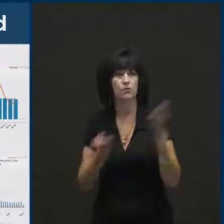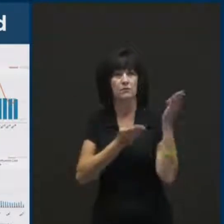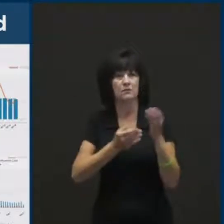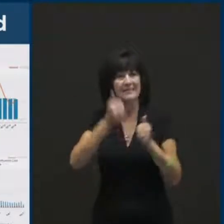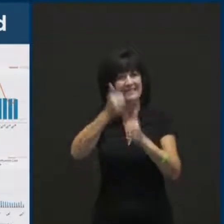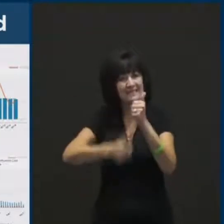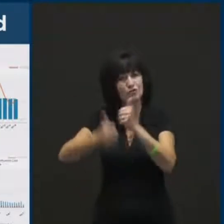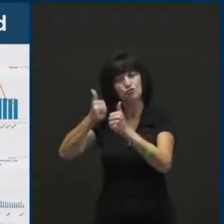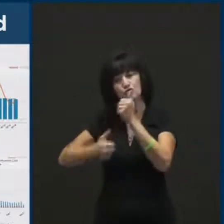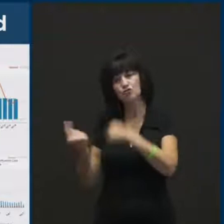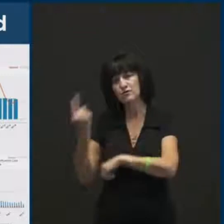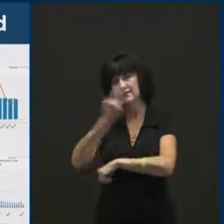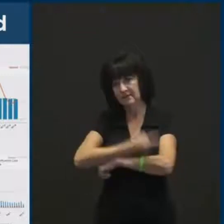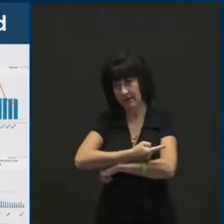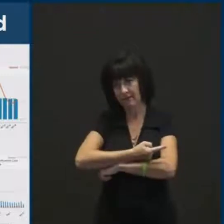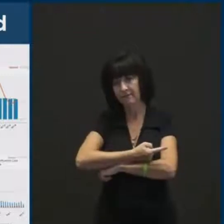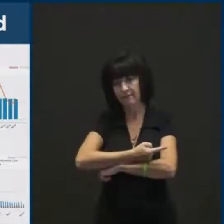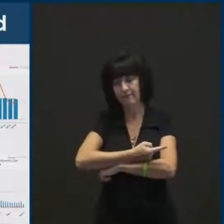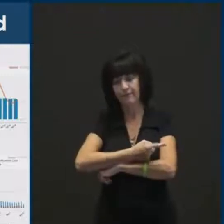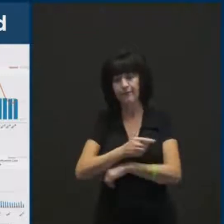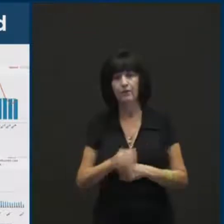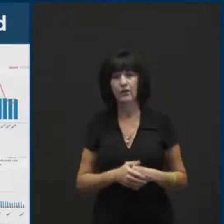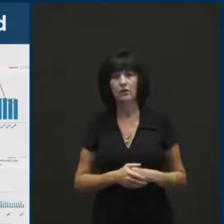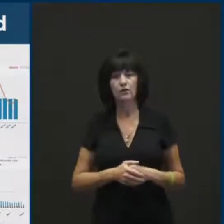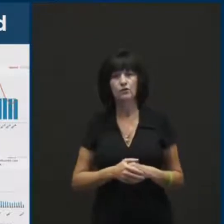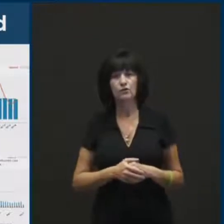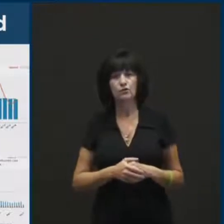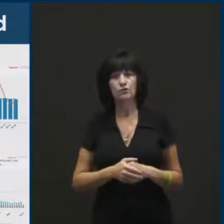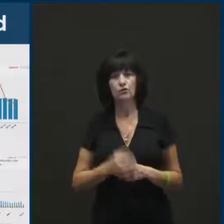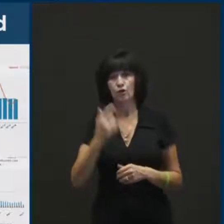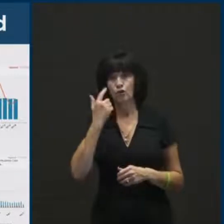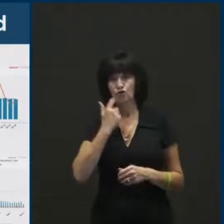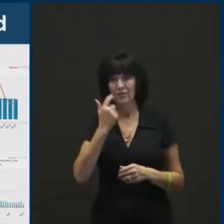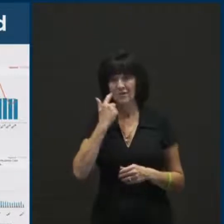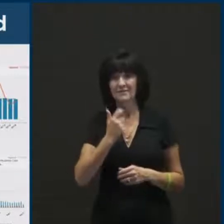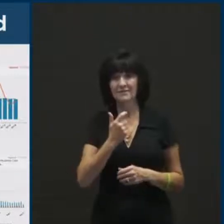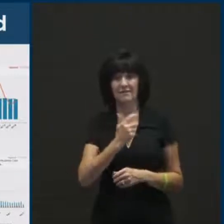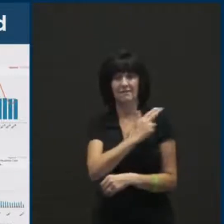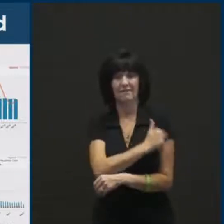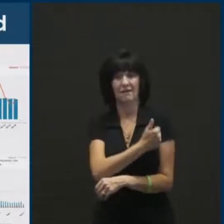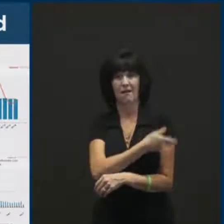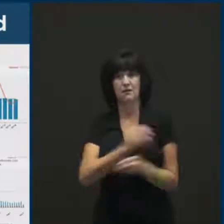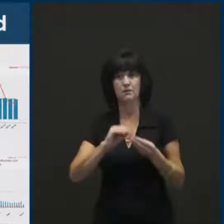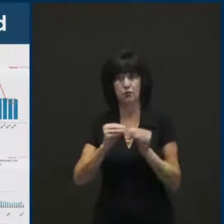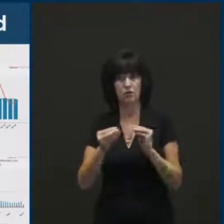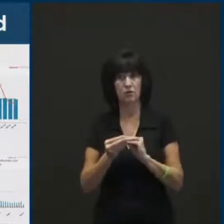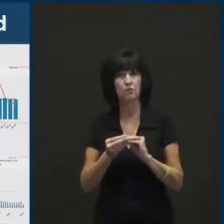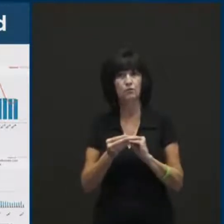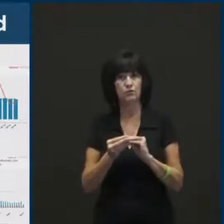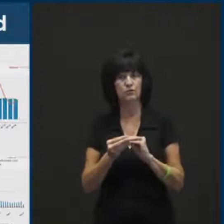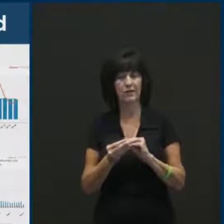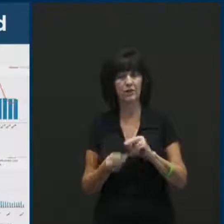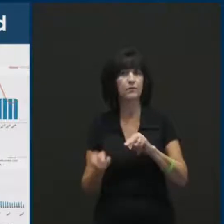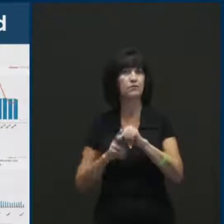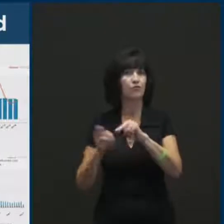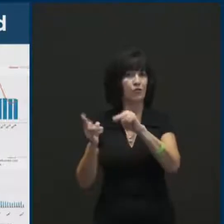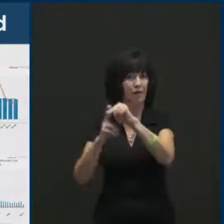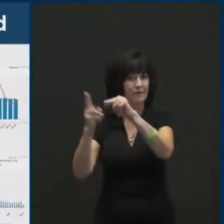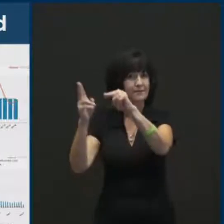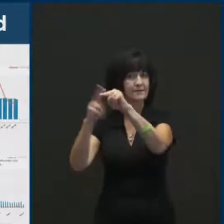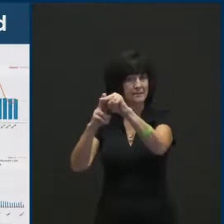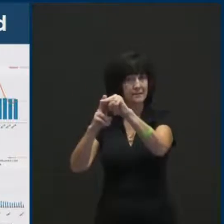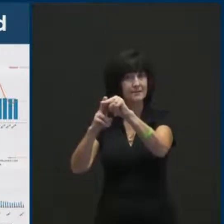that the hospitalizations has been rising and then stabilizing here at a high level, around over 100, as you see in the